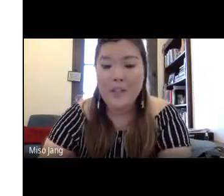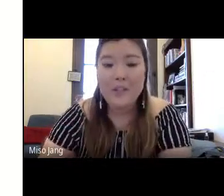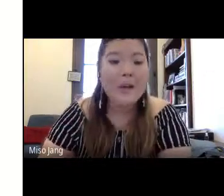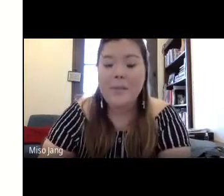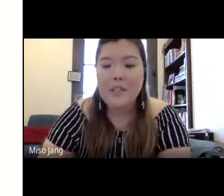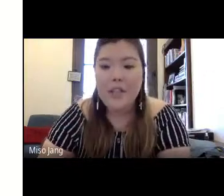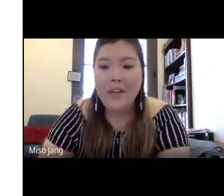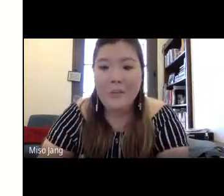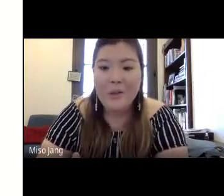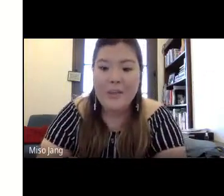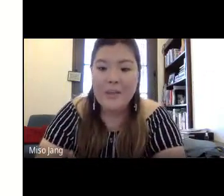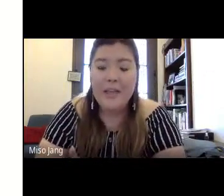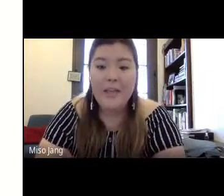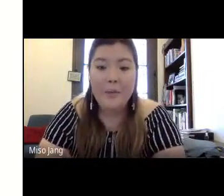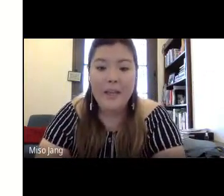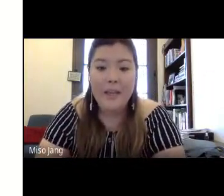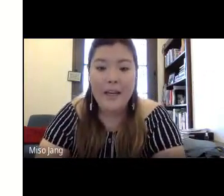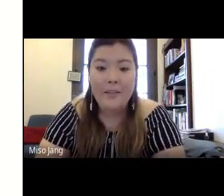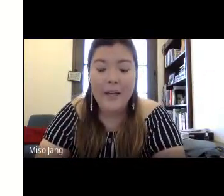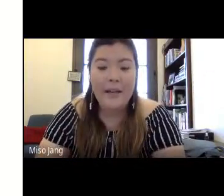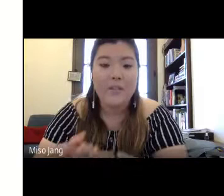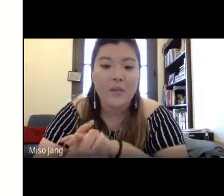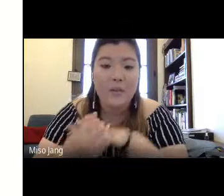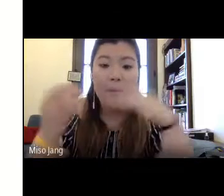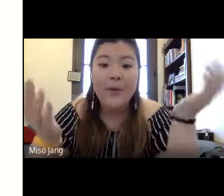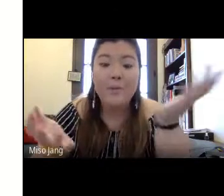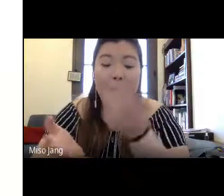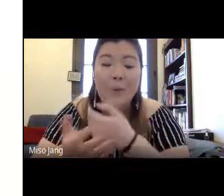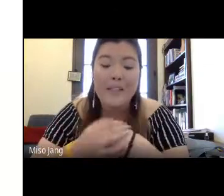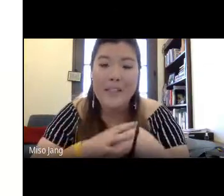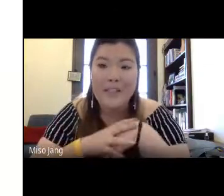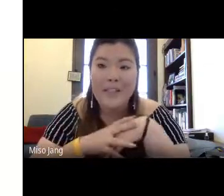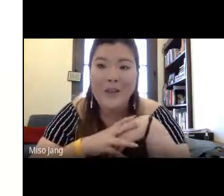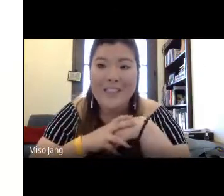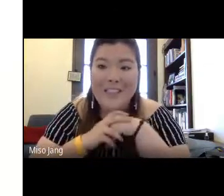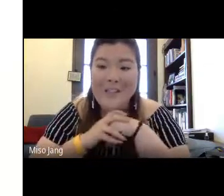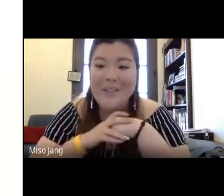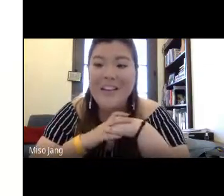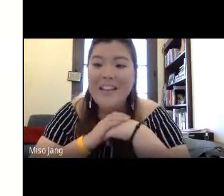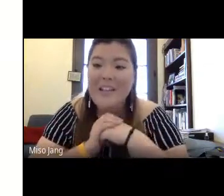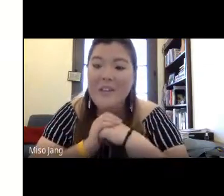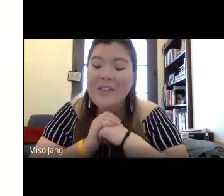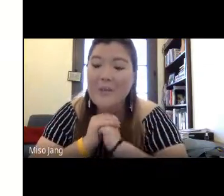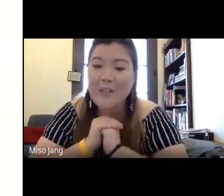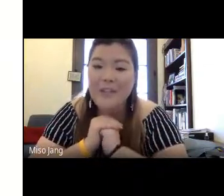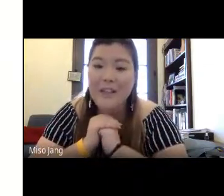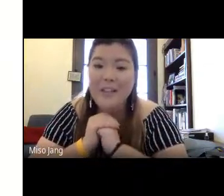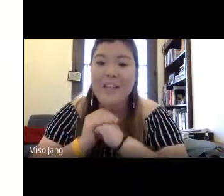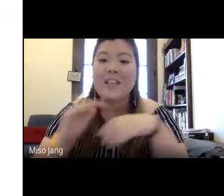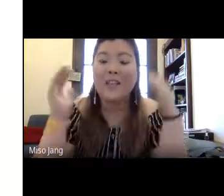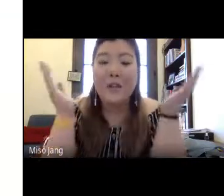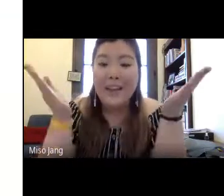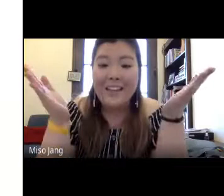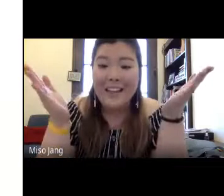don't want to, but just check out our posts that we have to commemorate and bring awareness of today's holiday. So thank you all so much for